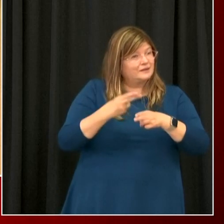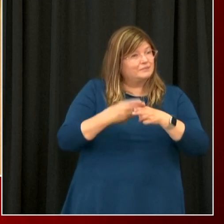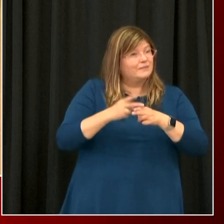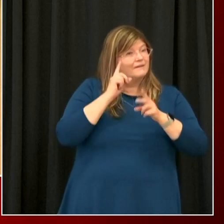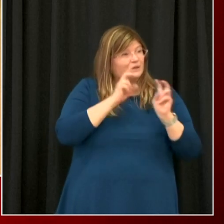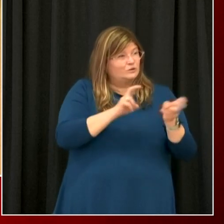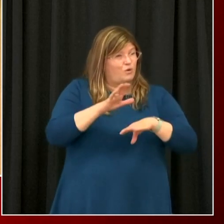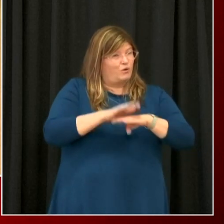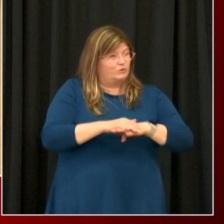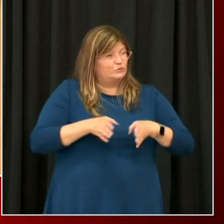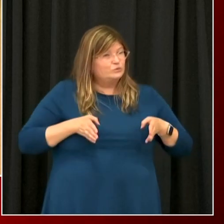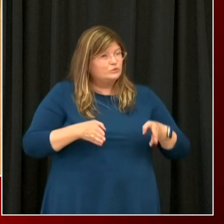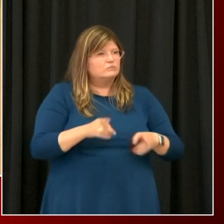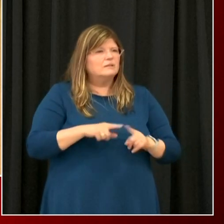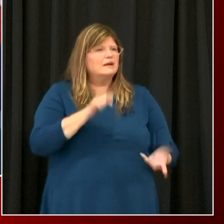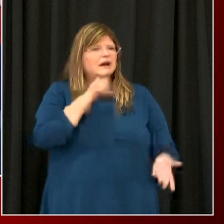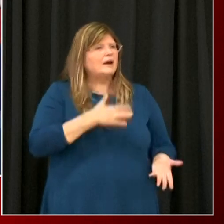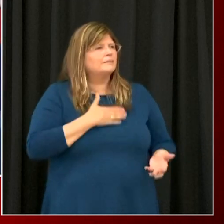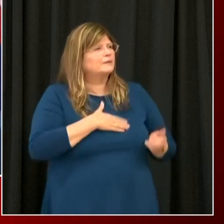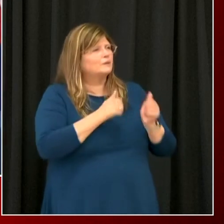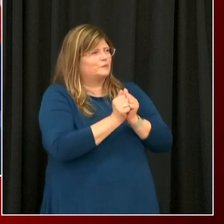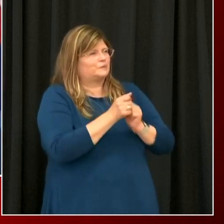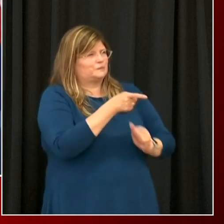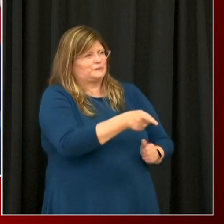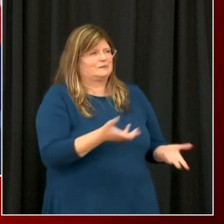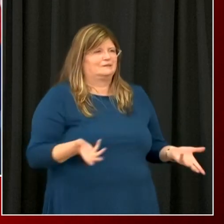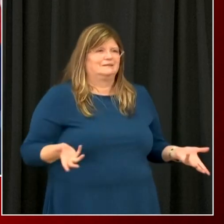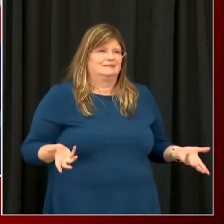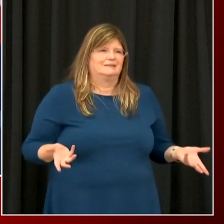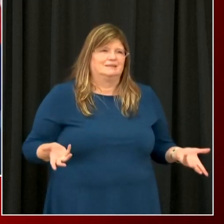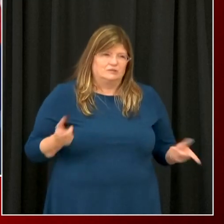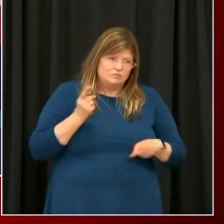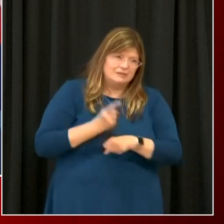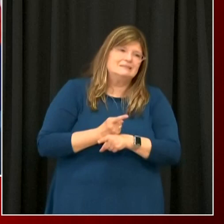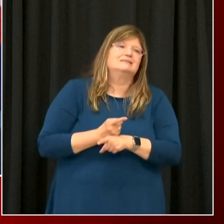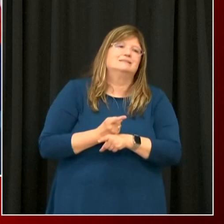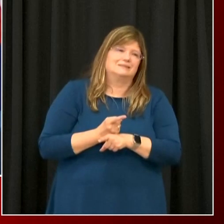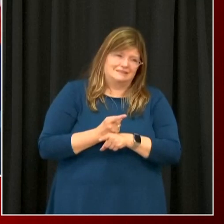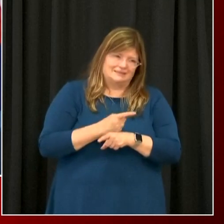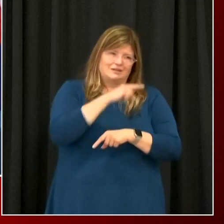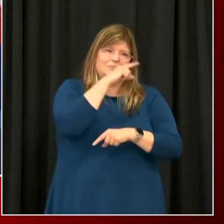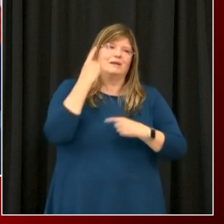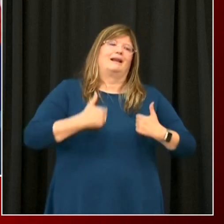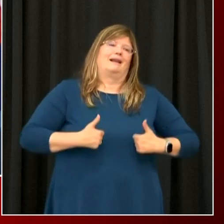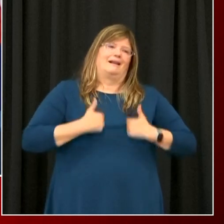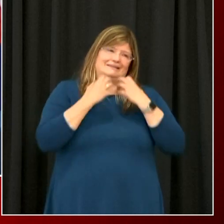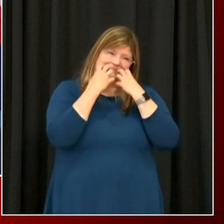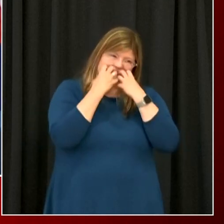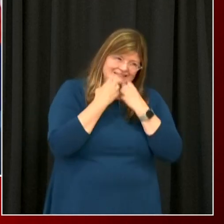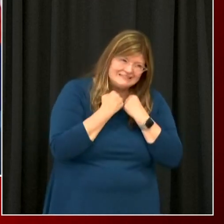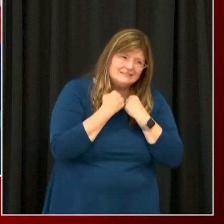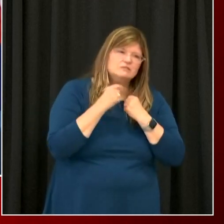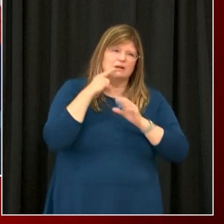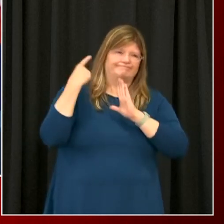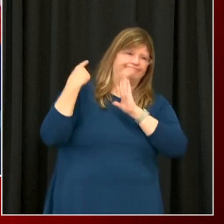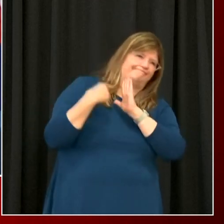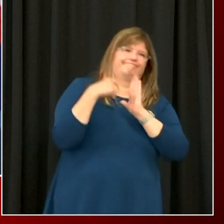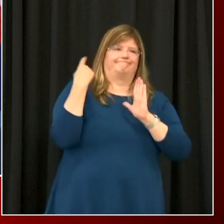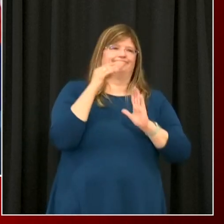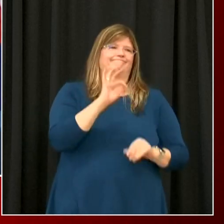thanks? You're right. Black Lives Matter is very critical of police.